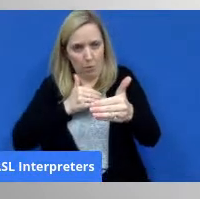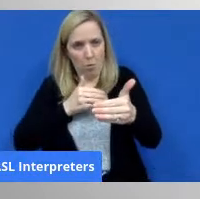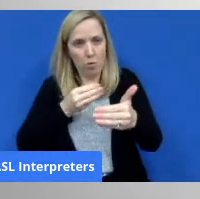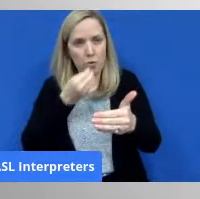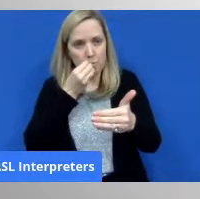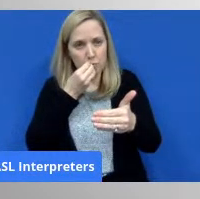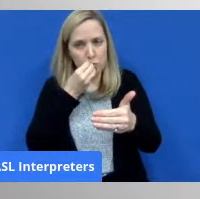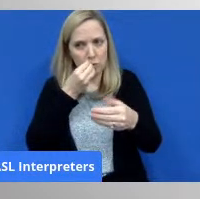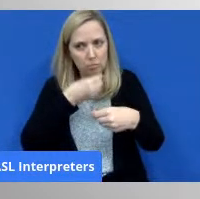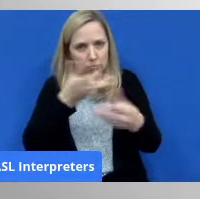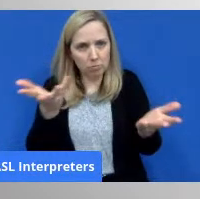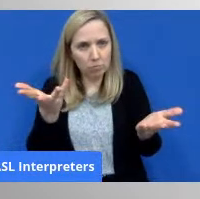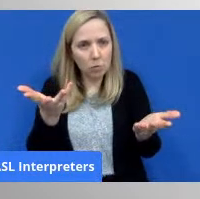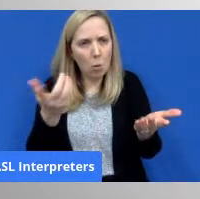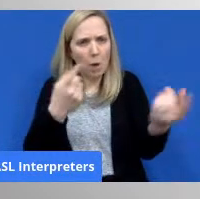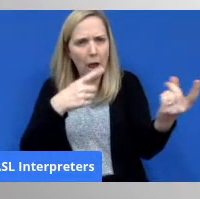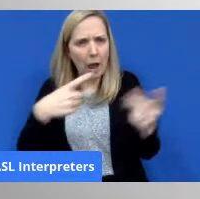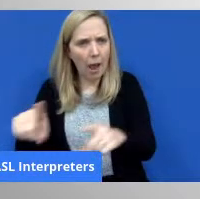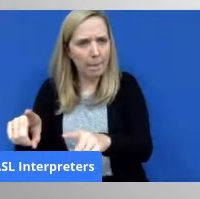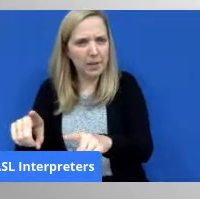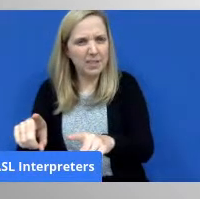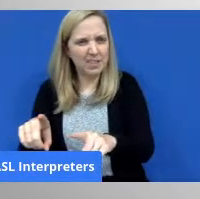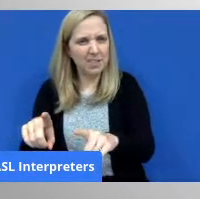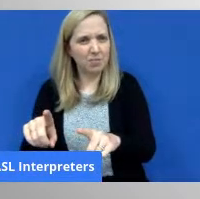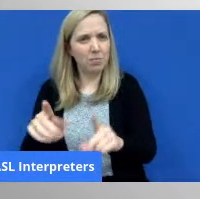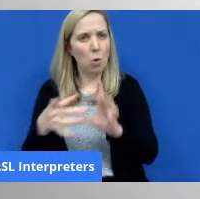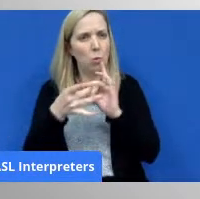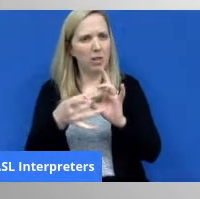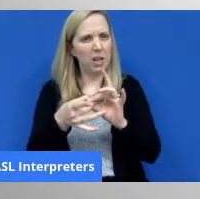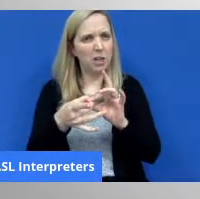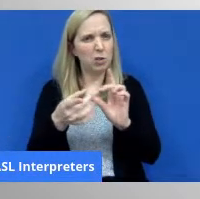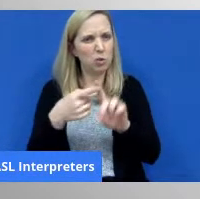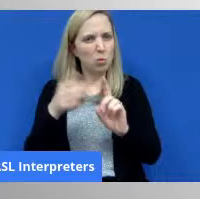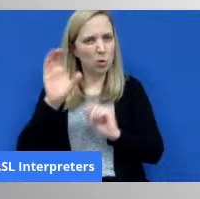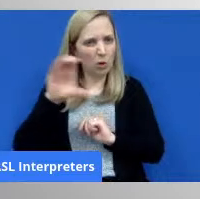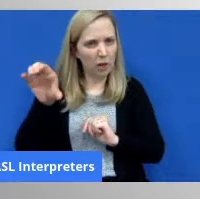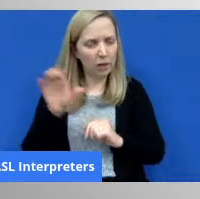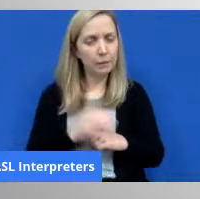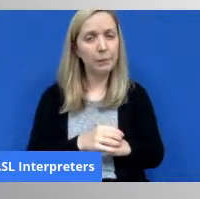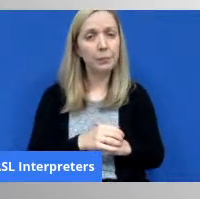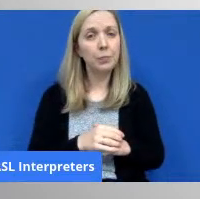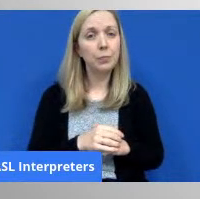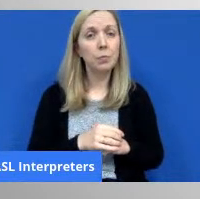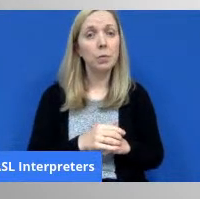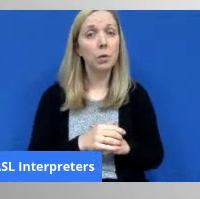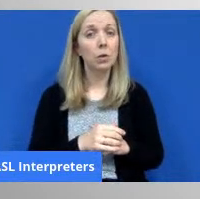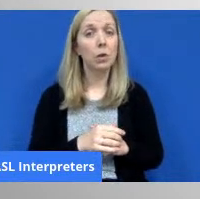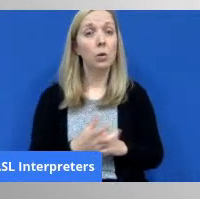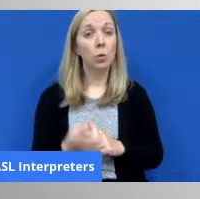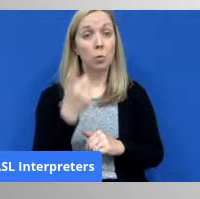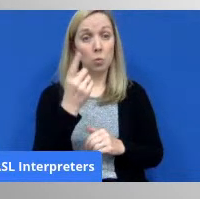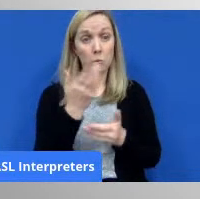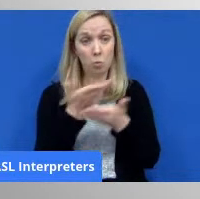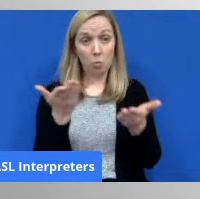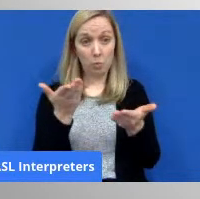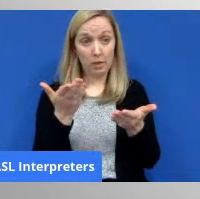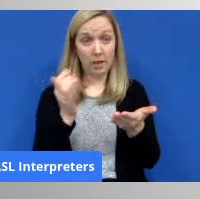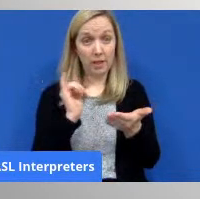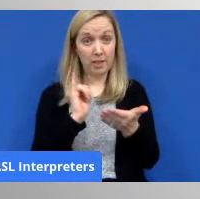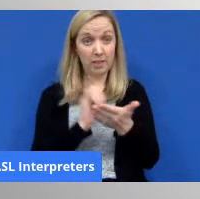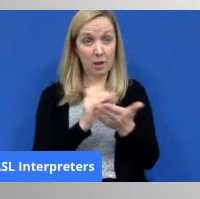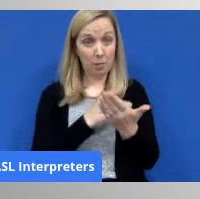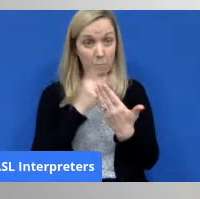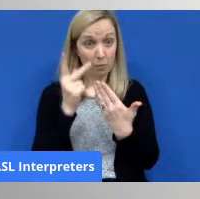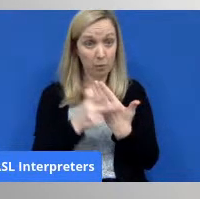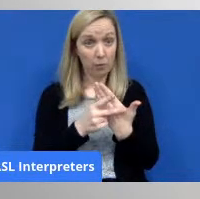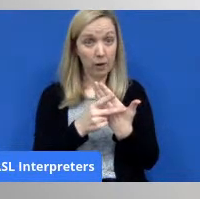of things with everything that's going on in Clark County. So one of the things that our Grow It, Know It AmeriCorps members, as well as